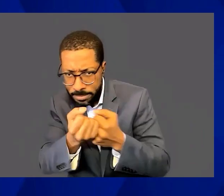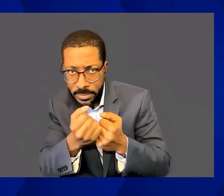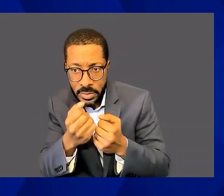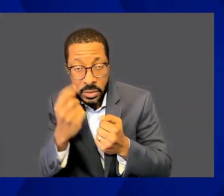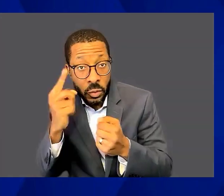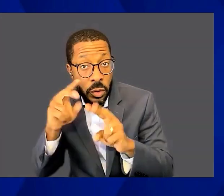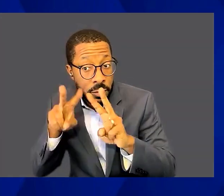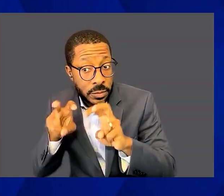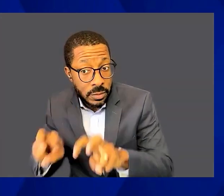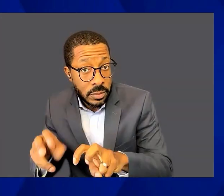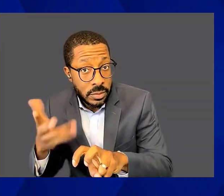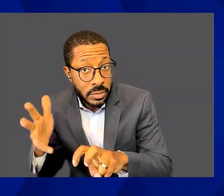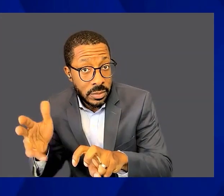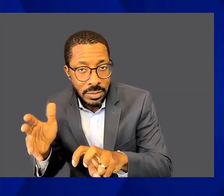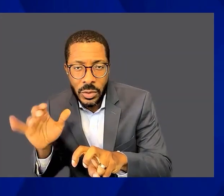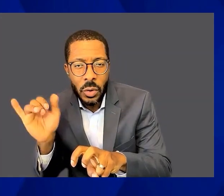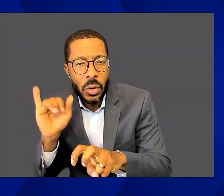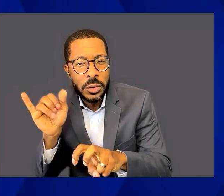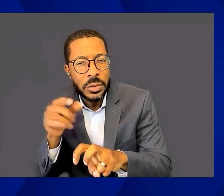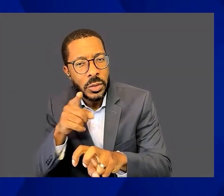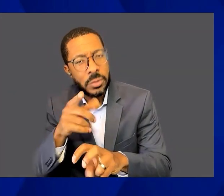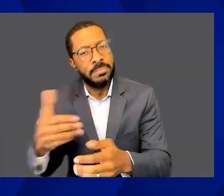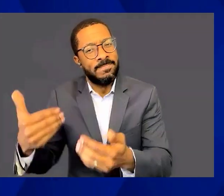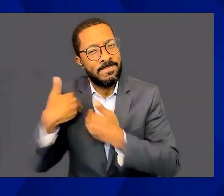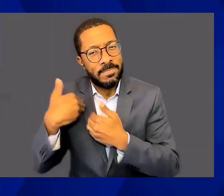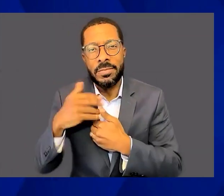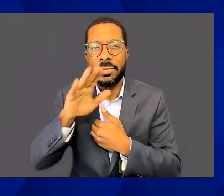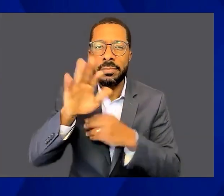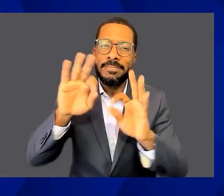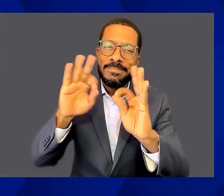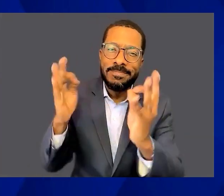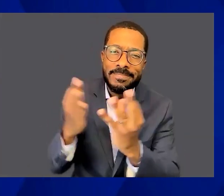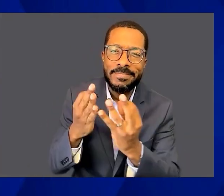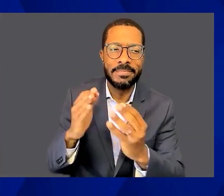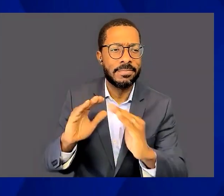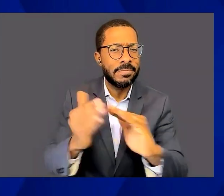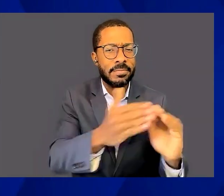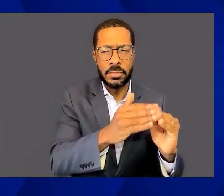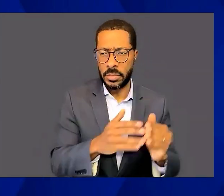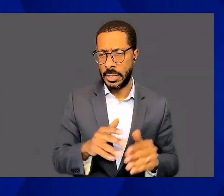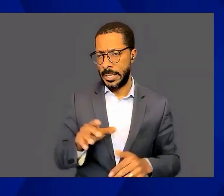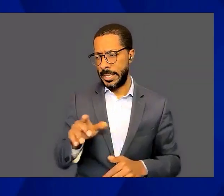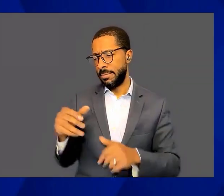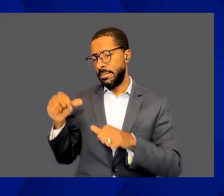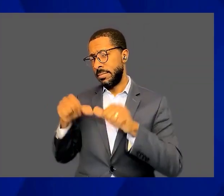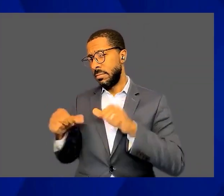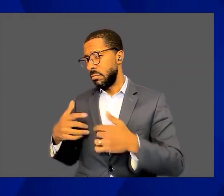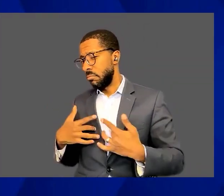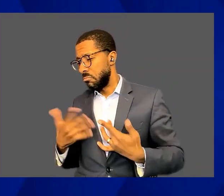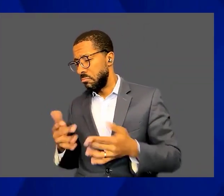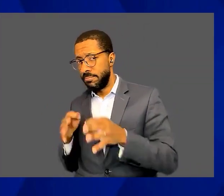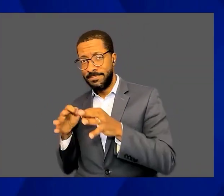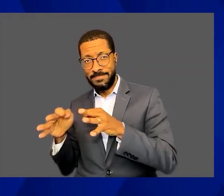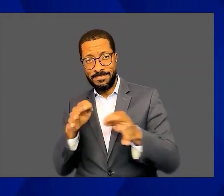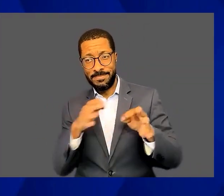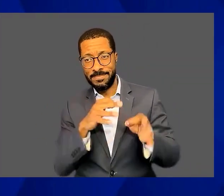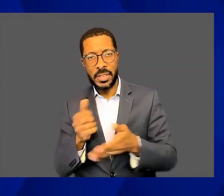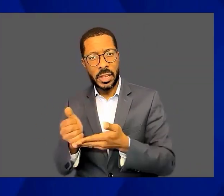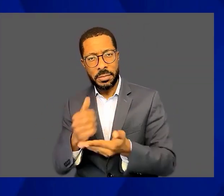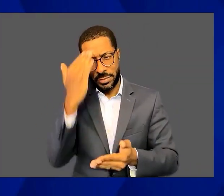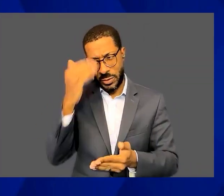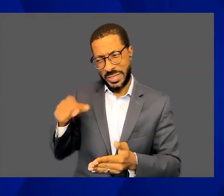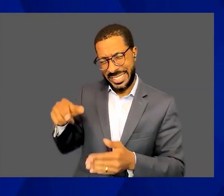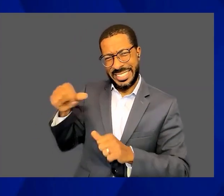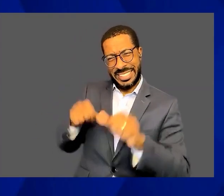work to your family, to share it with your community, and help people understand why it matters.